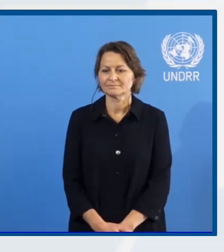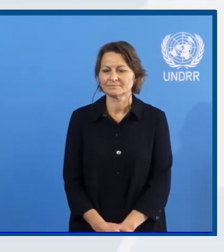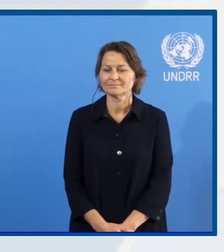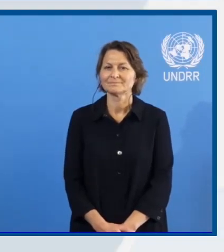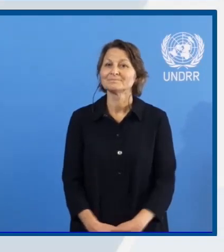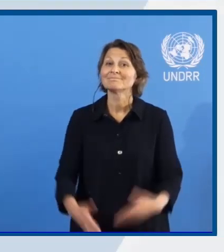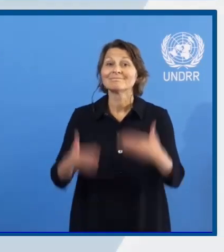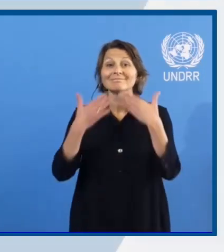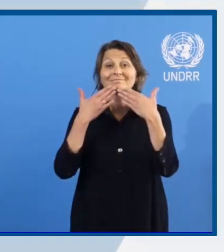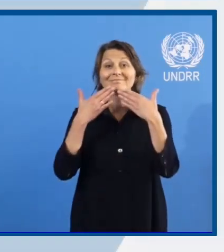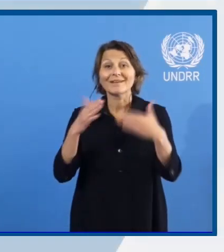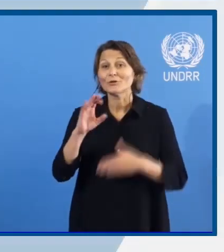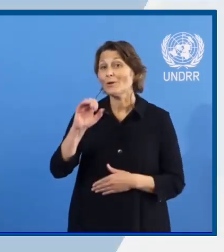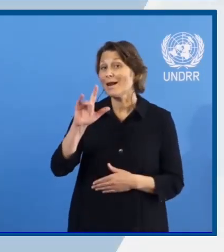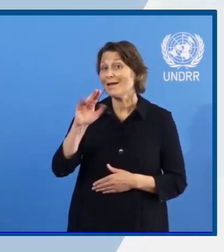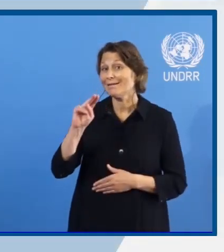about